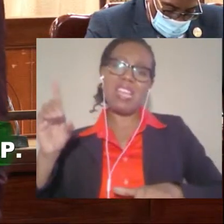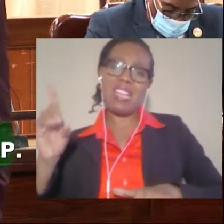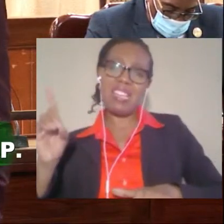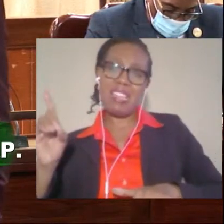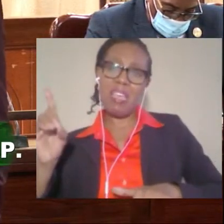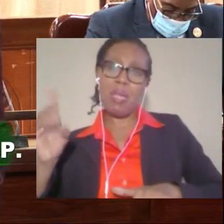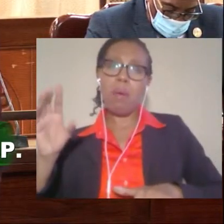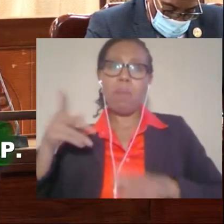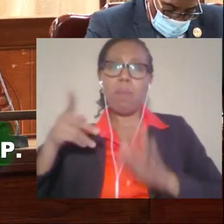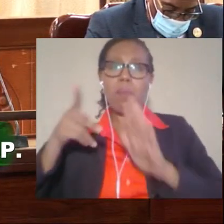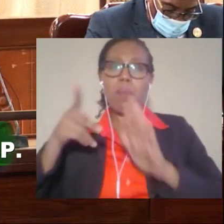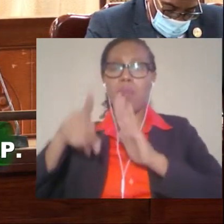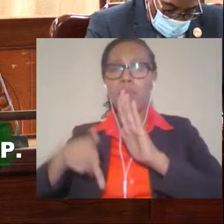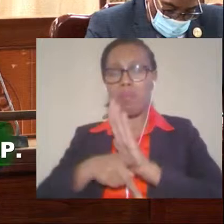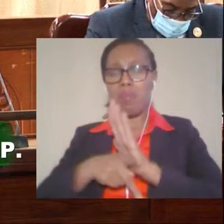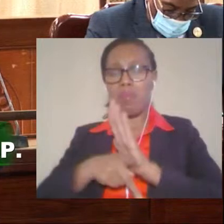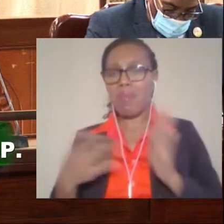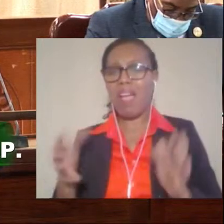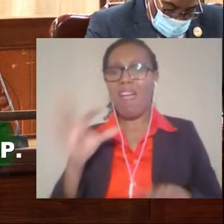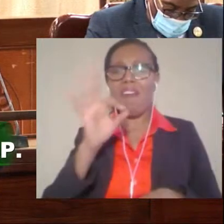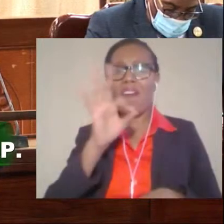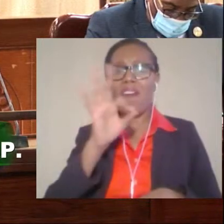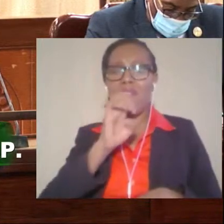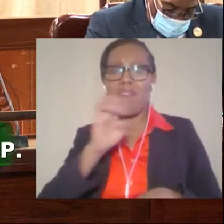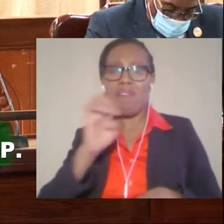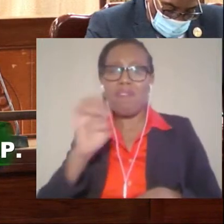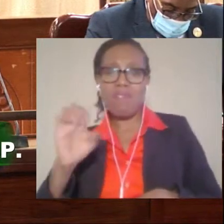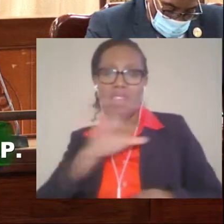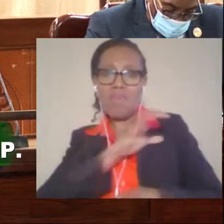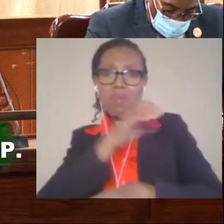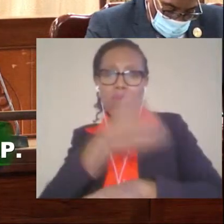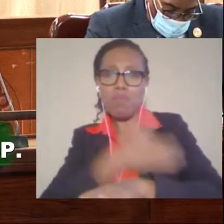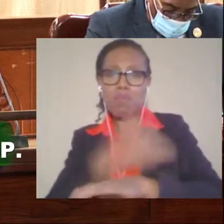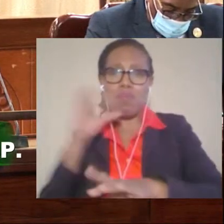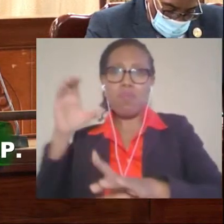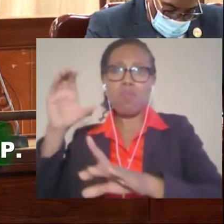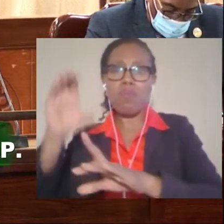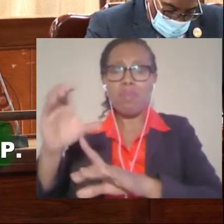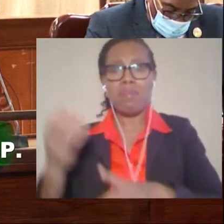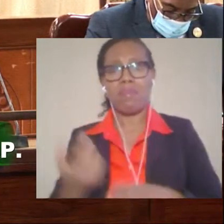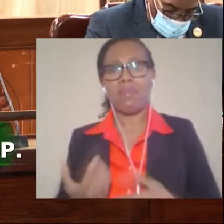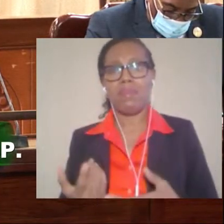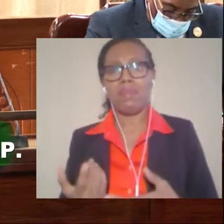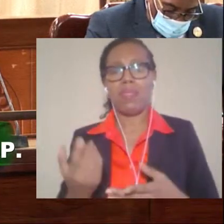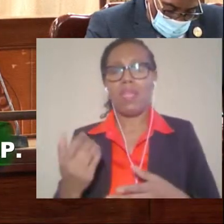this empowerment program for young farmers.